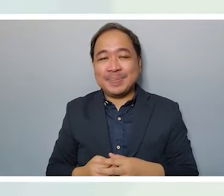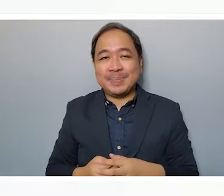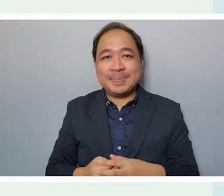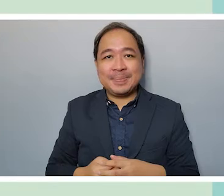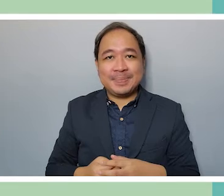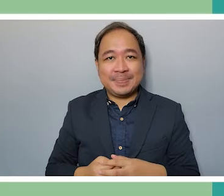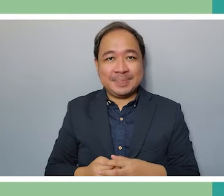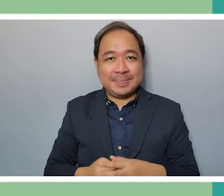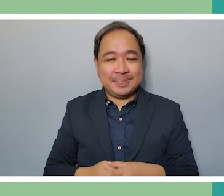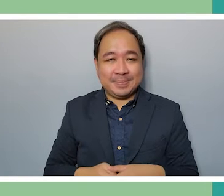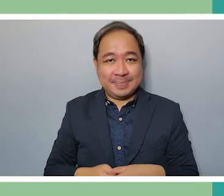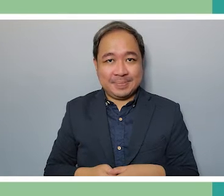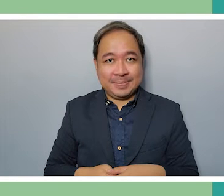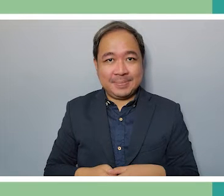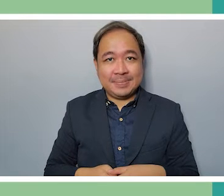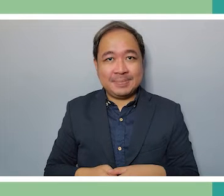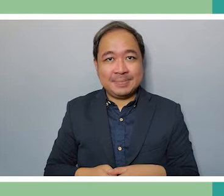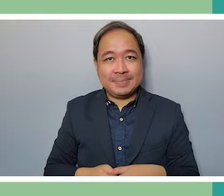option.